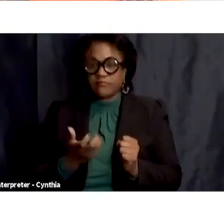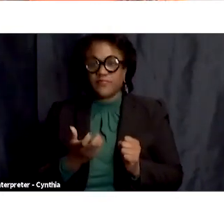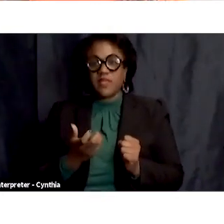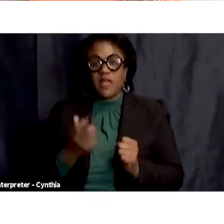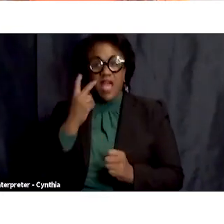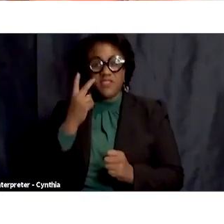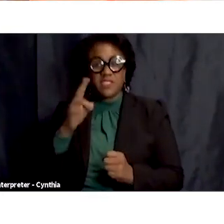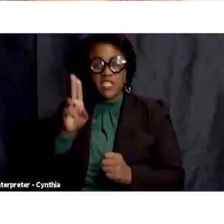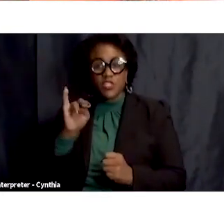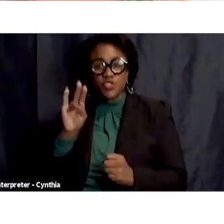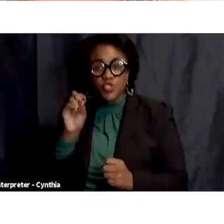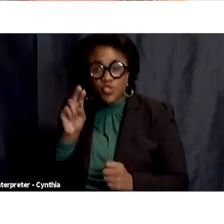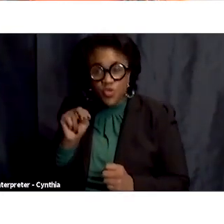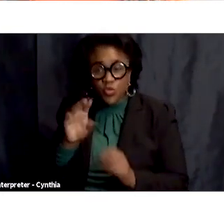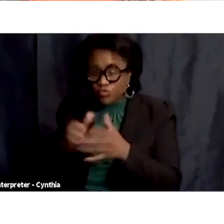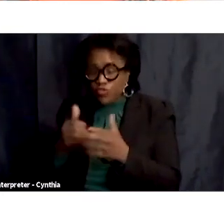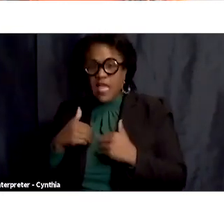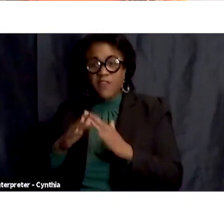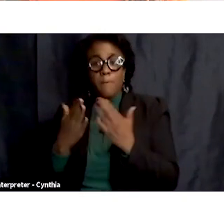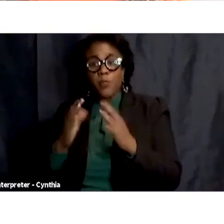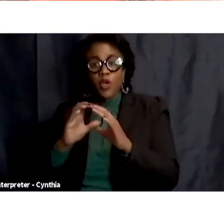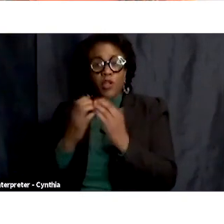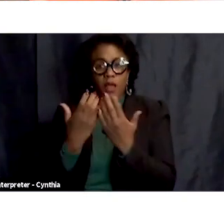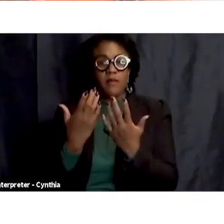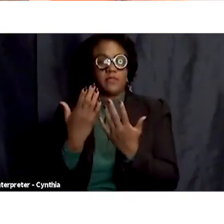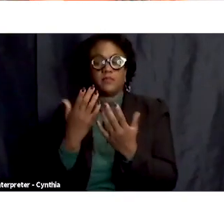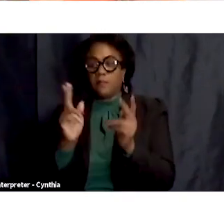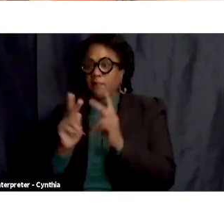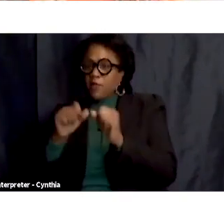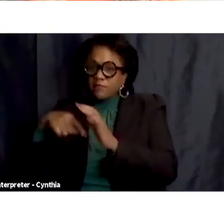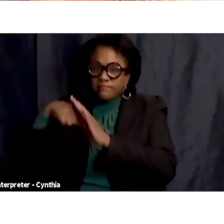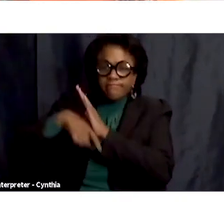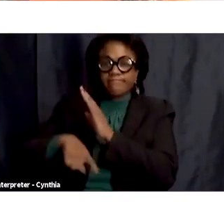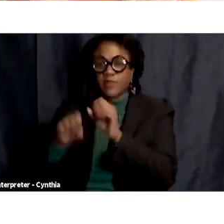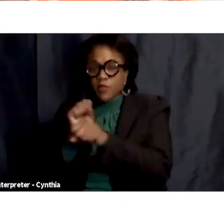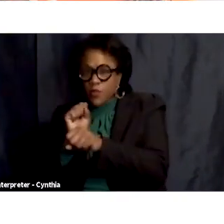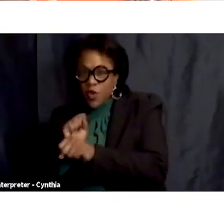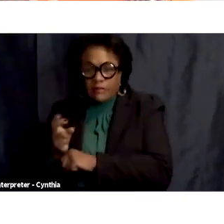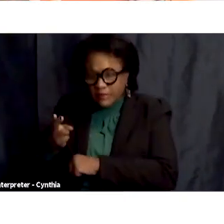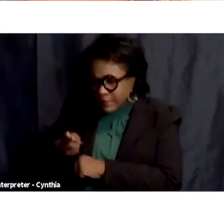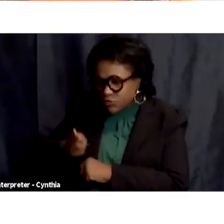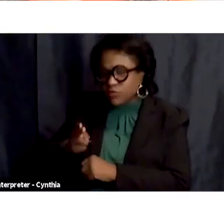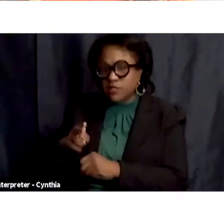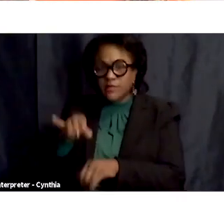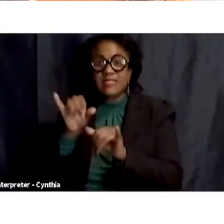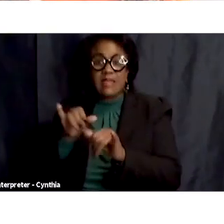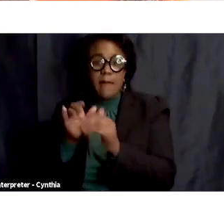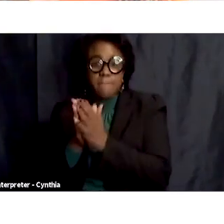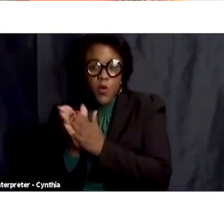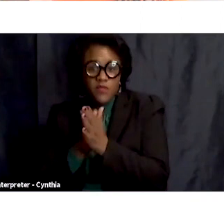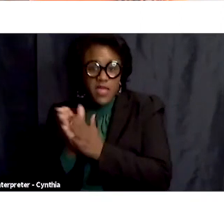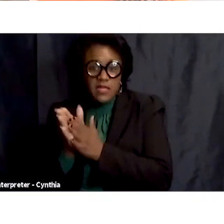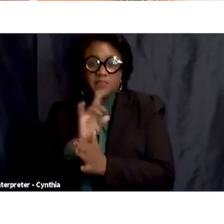union groups, start to have book clubs so people can start to get deeper into the work and the history so that they can stay motivated. It is